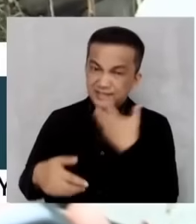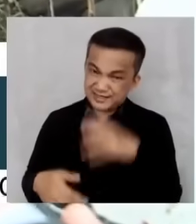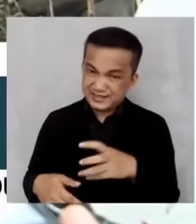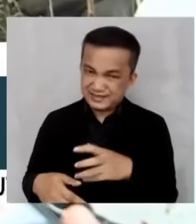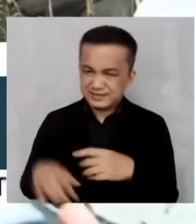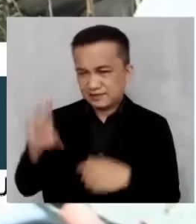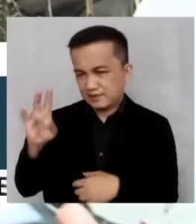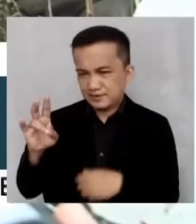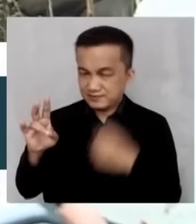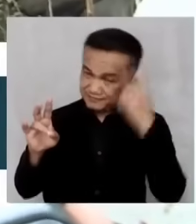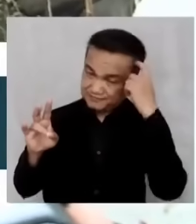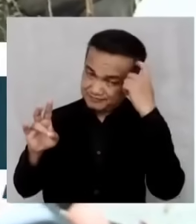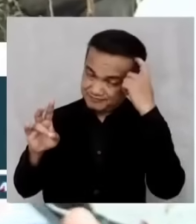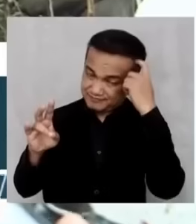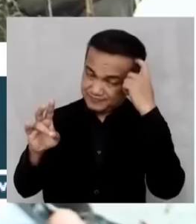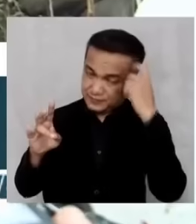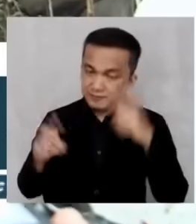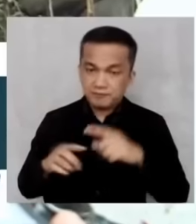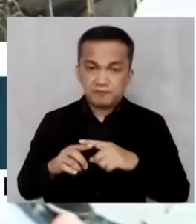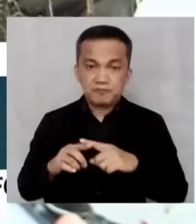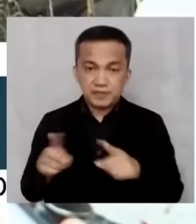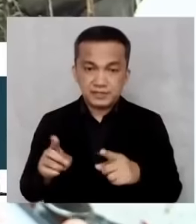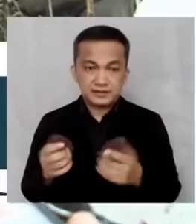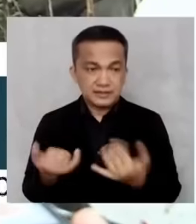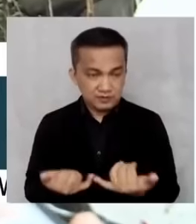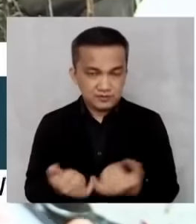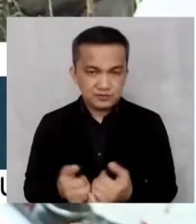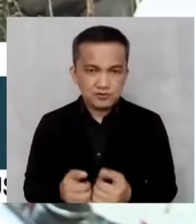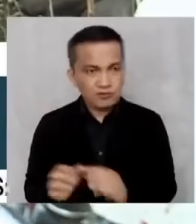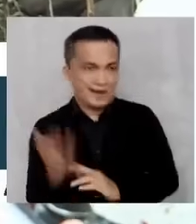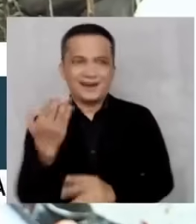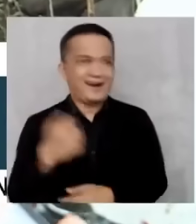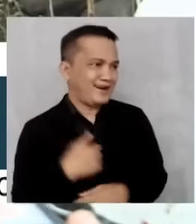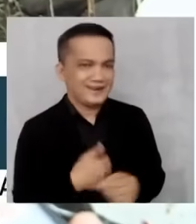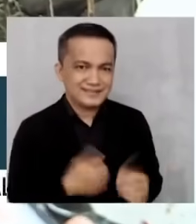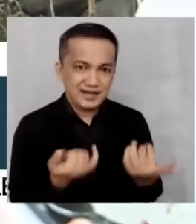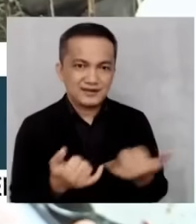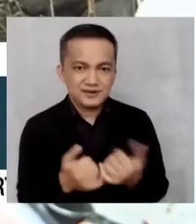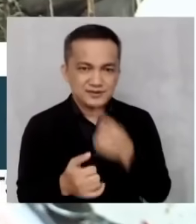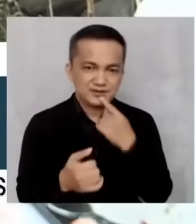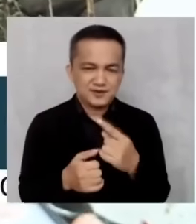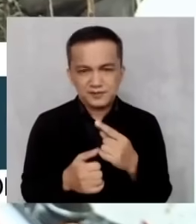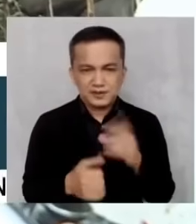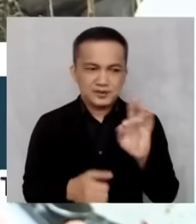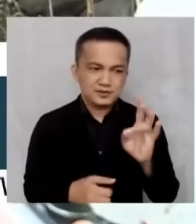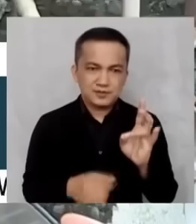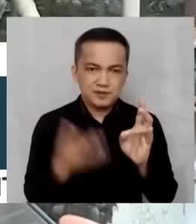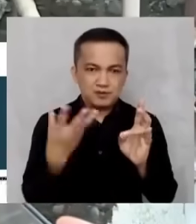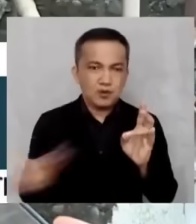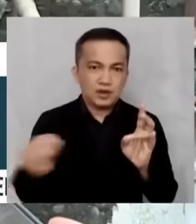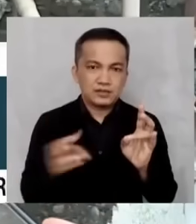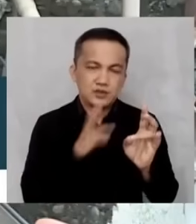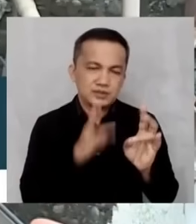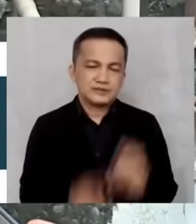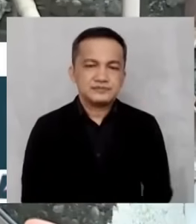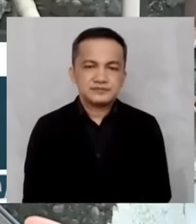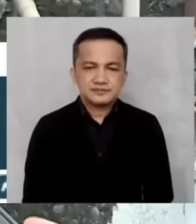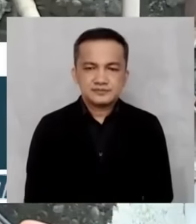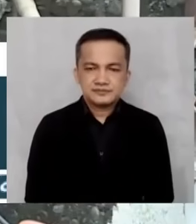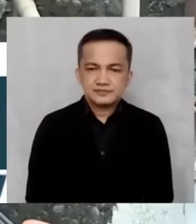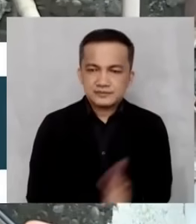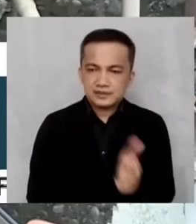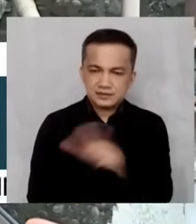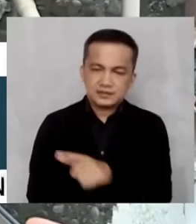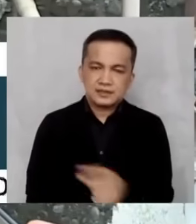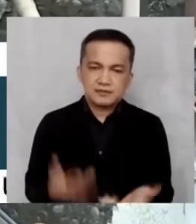7, ganun. Pero ngayon? Eh, maaga ako dahil sabi mga 7 mawawalan, di ba? Siguro kailangan lahat